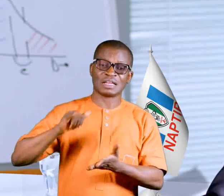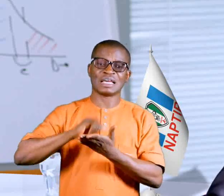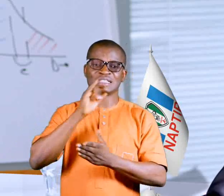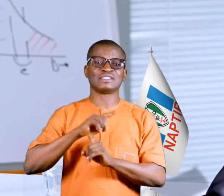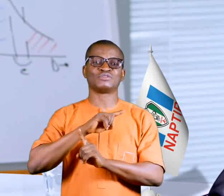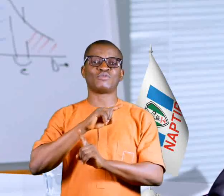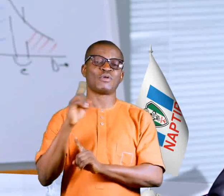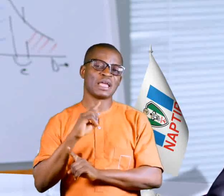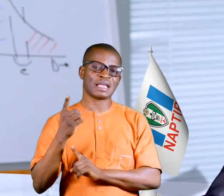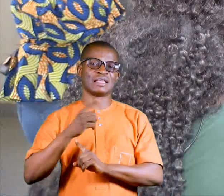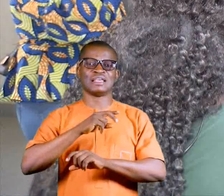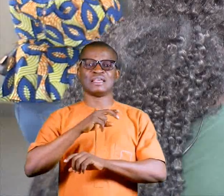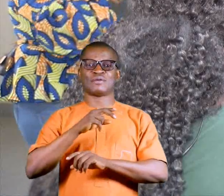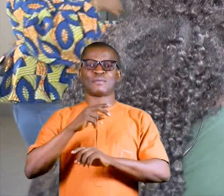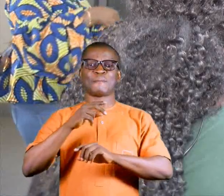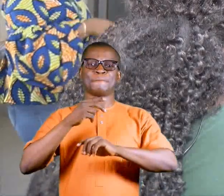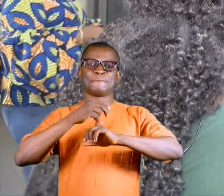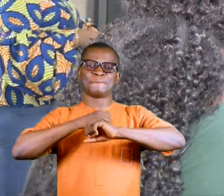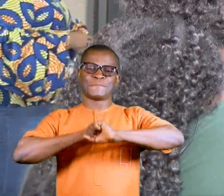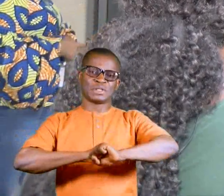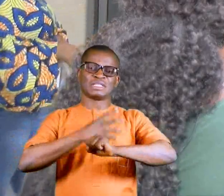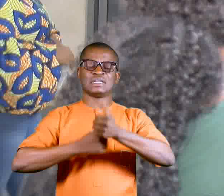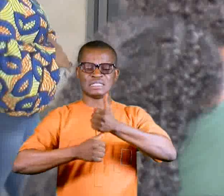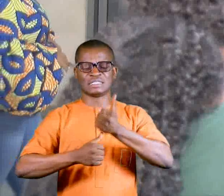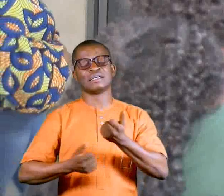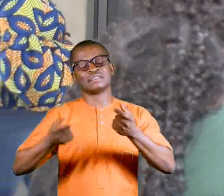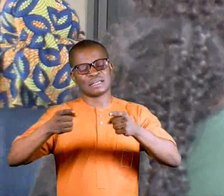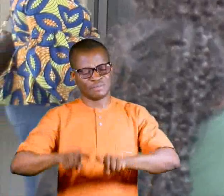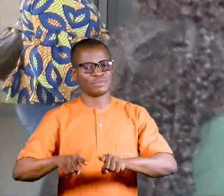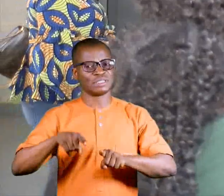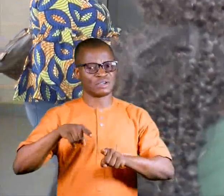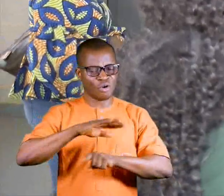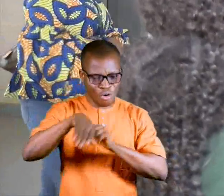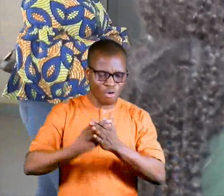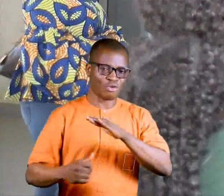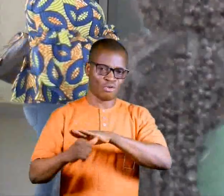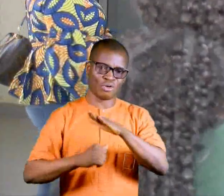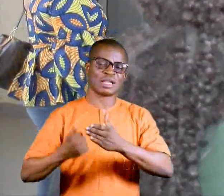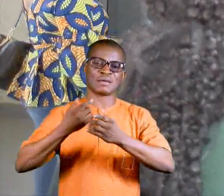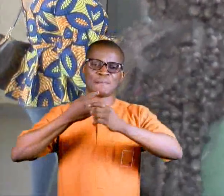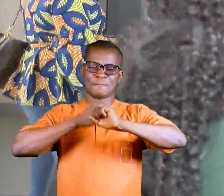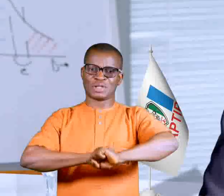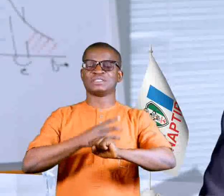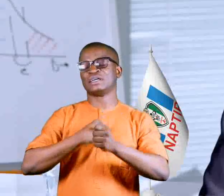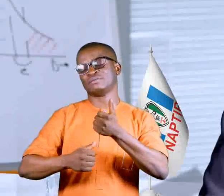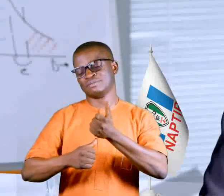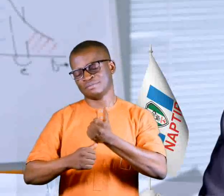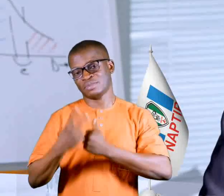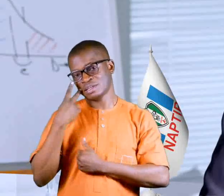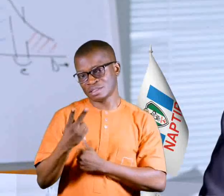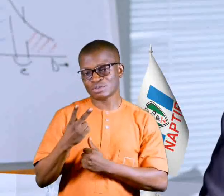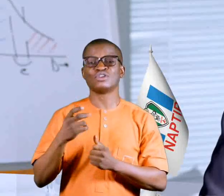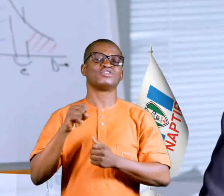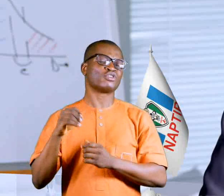on Protection and Assistance now takes into play. Still under protection and assistance, when